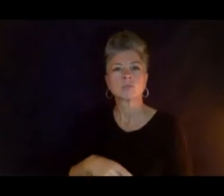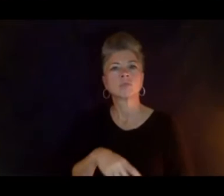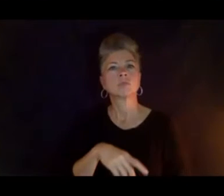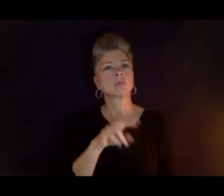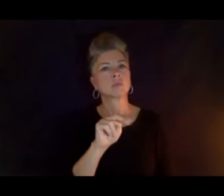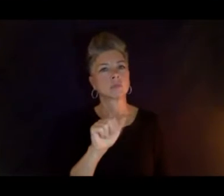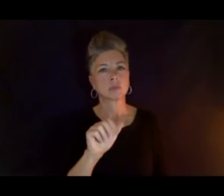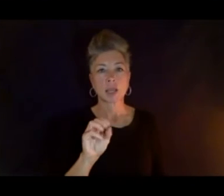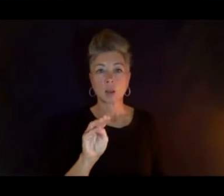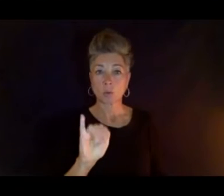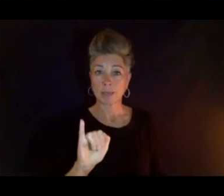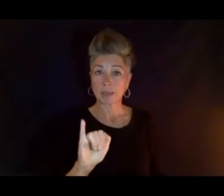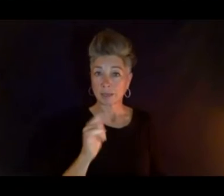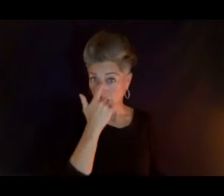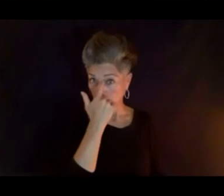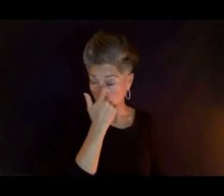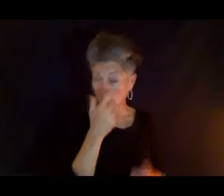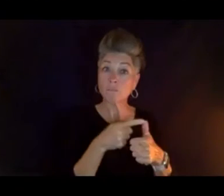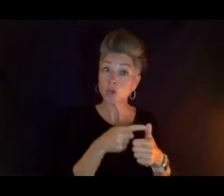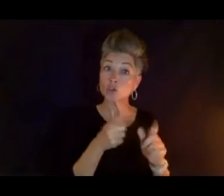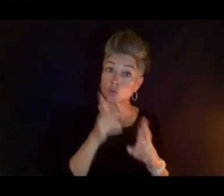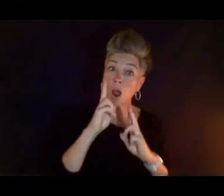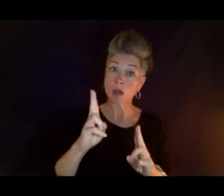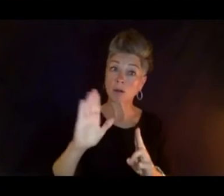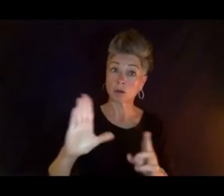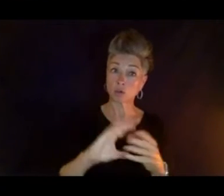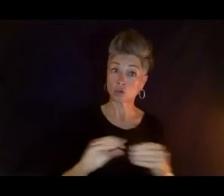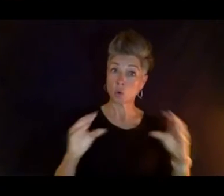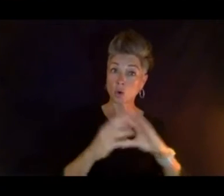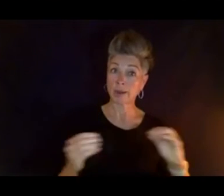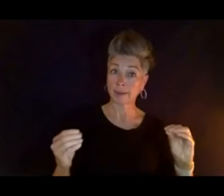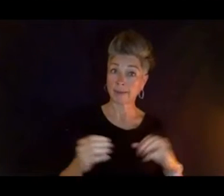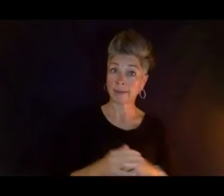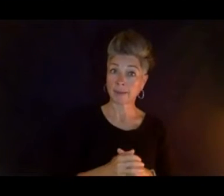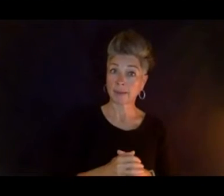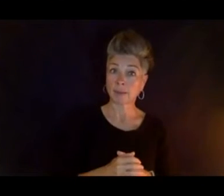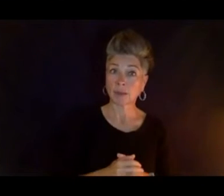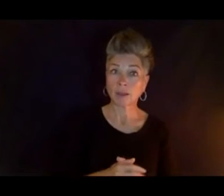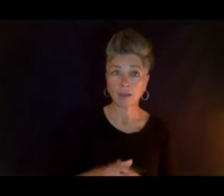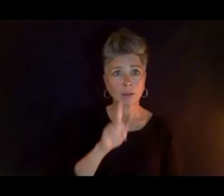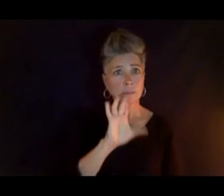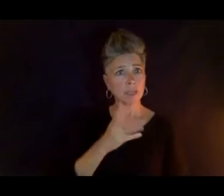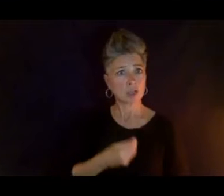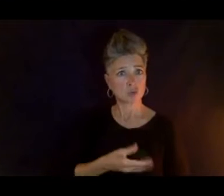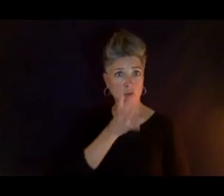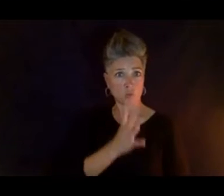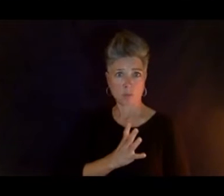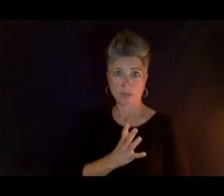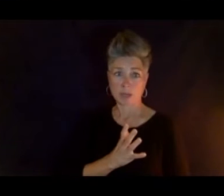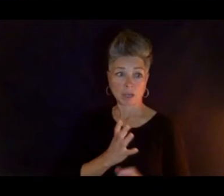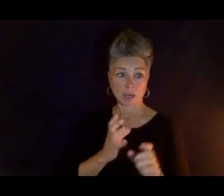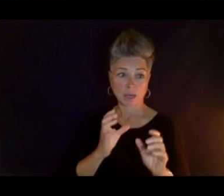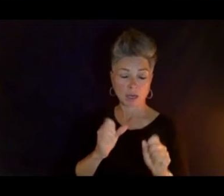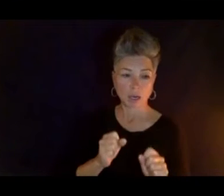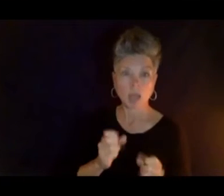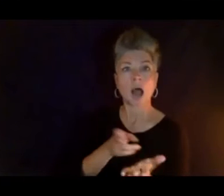one, it's an honest story, and you being a trans woman, a lot, it can inspire and help a lot of trans women.